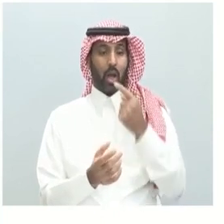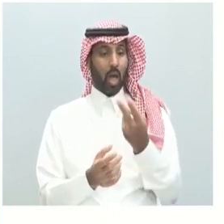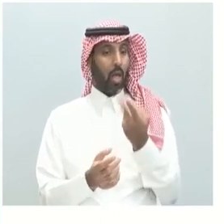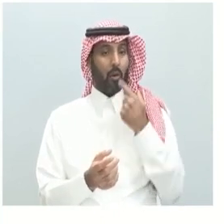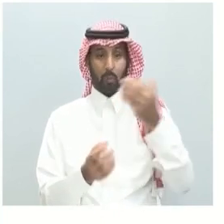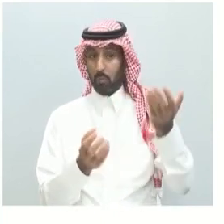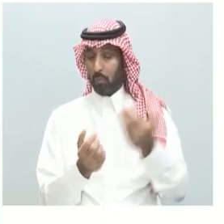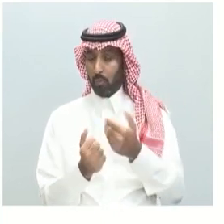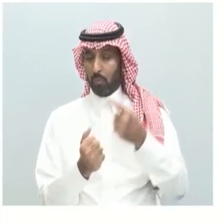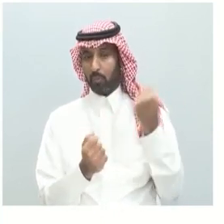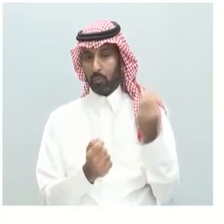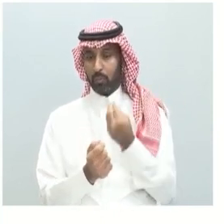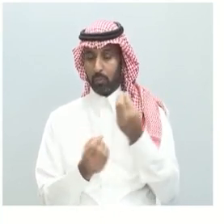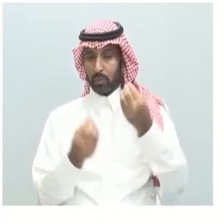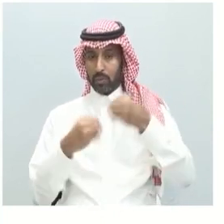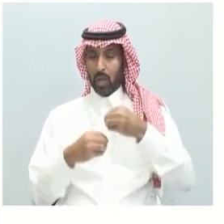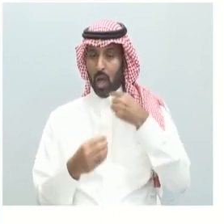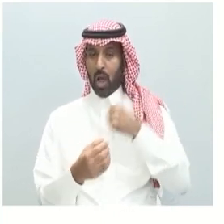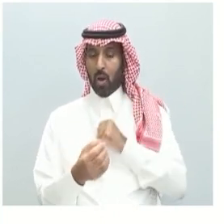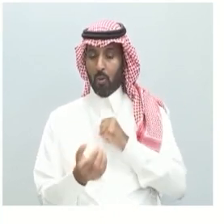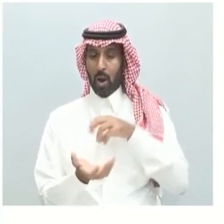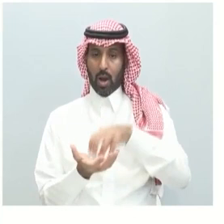country increase.